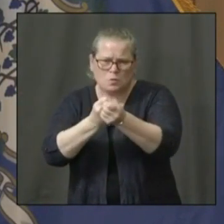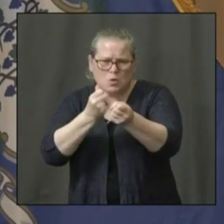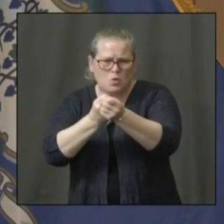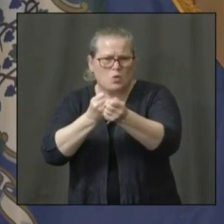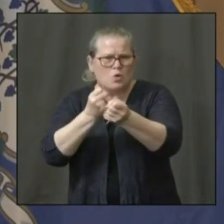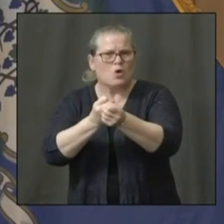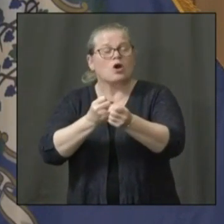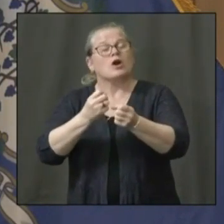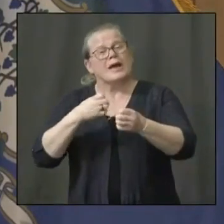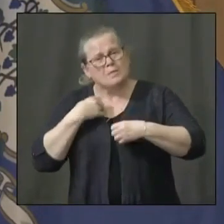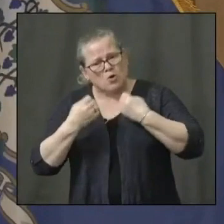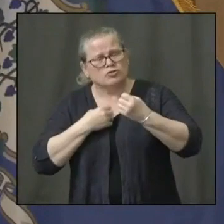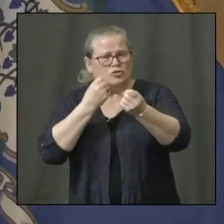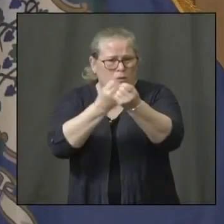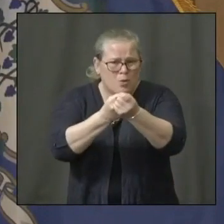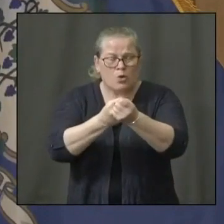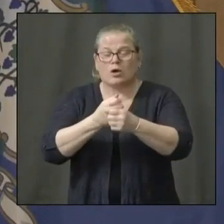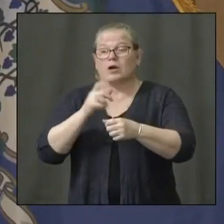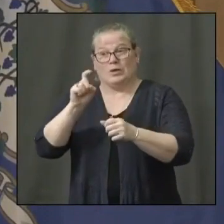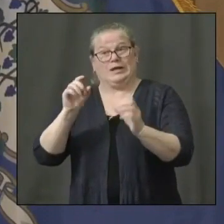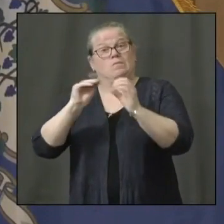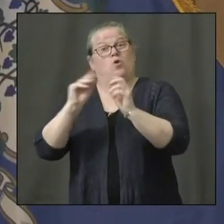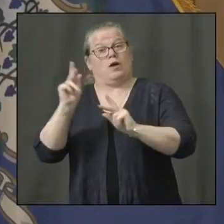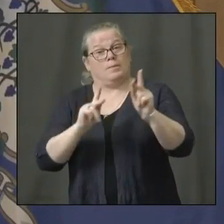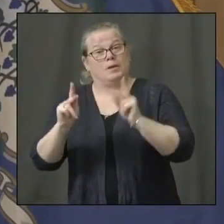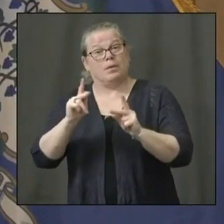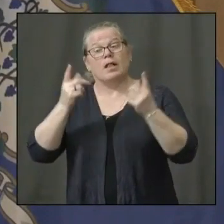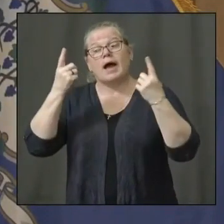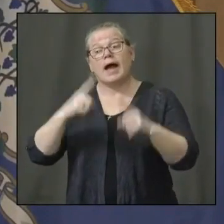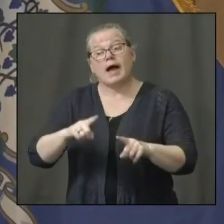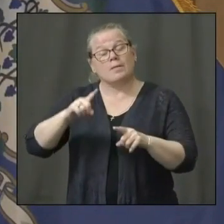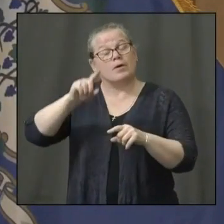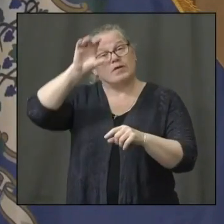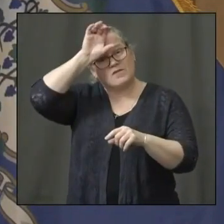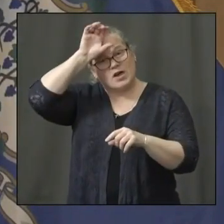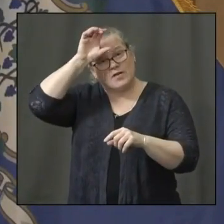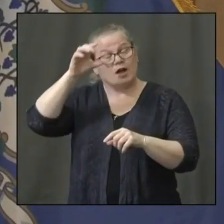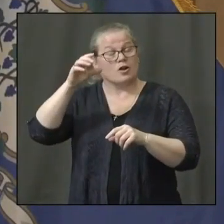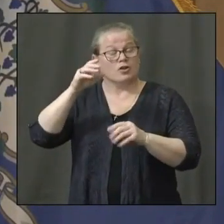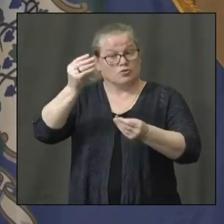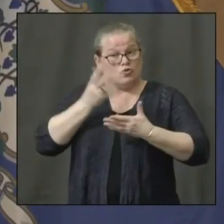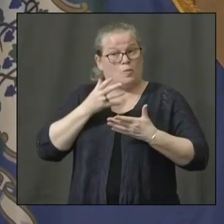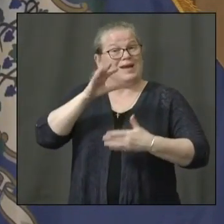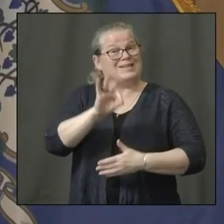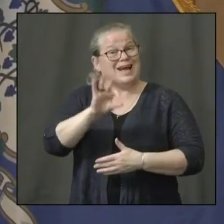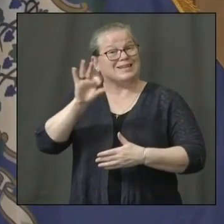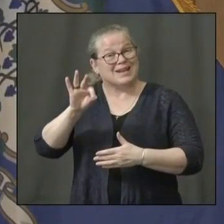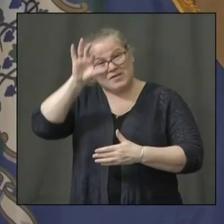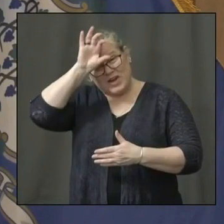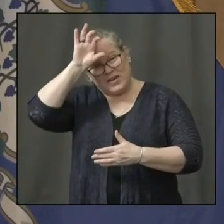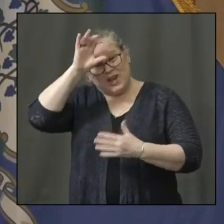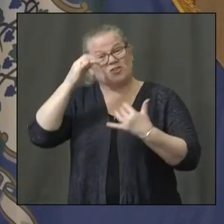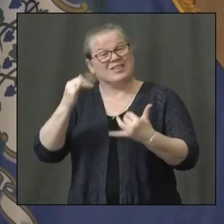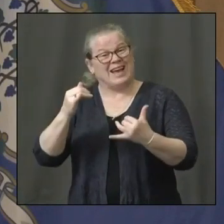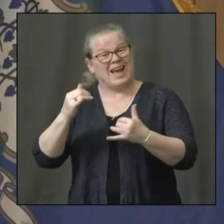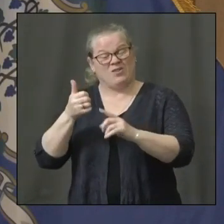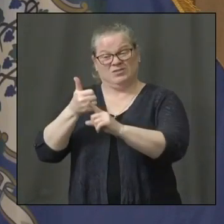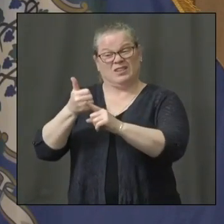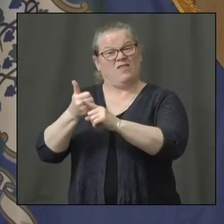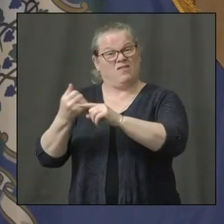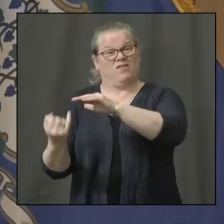back them up. Firefighters, I was told that 99 of them are in self-quarantine right now. And remember, firefighters do